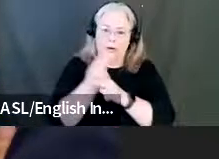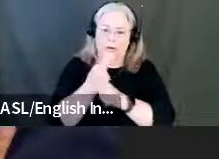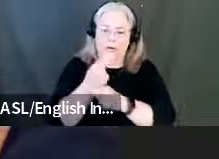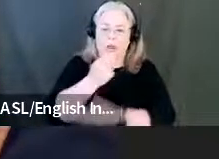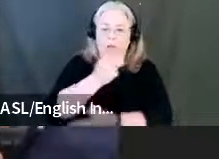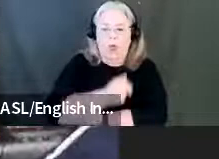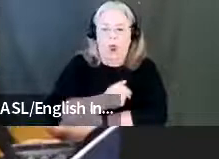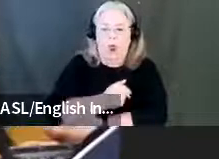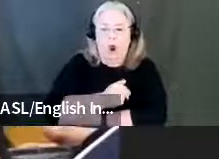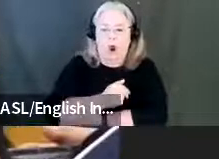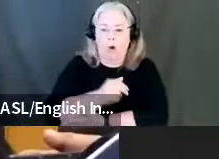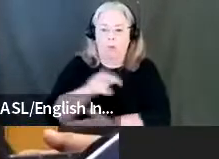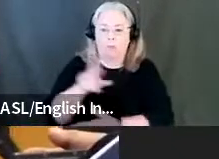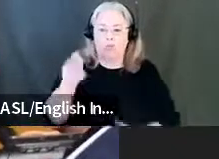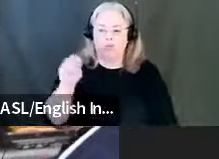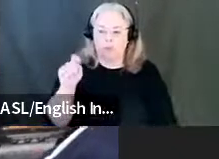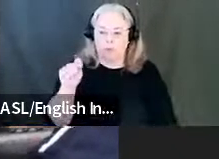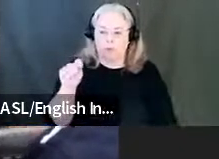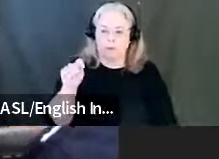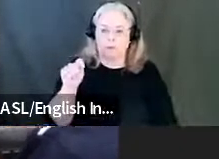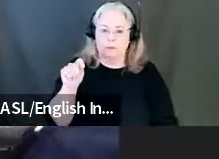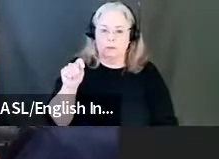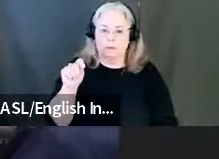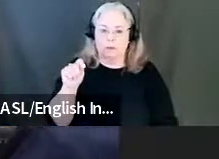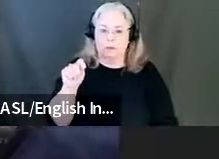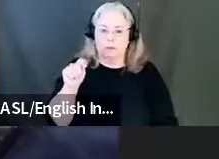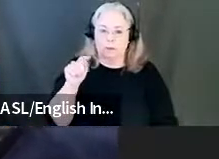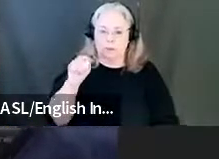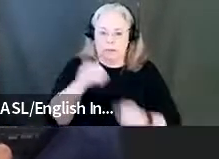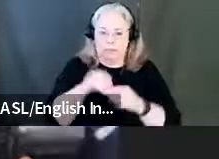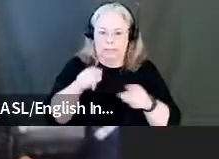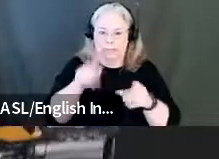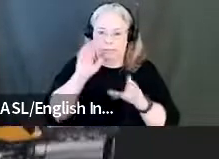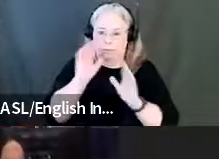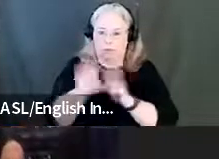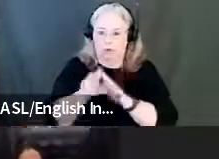armrest. And in this particular picture,